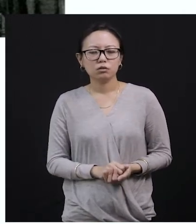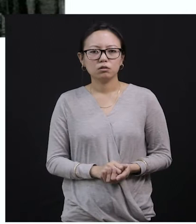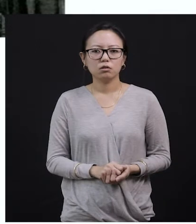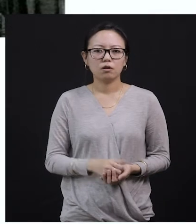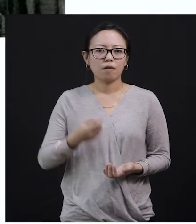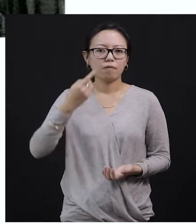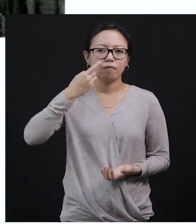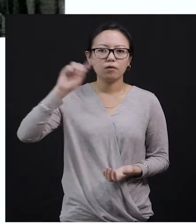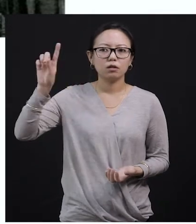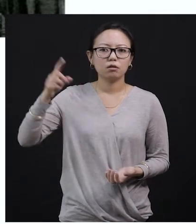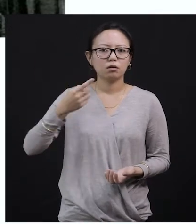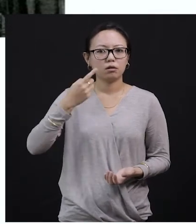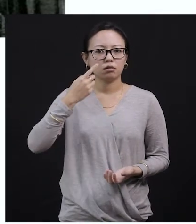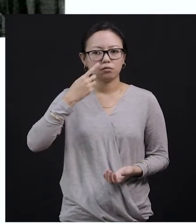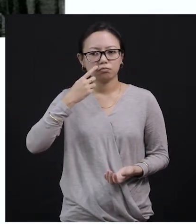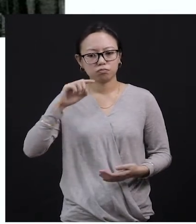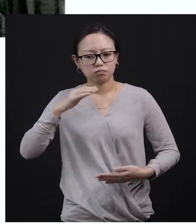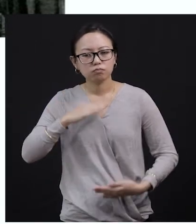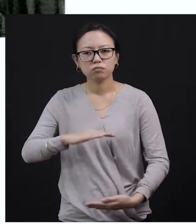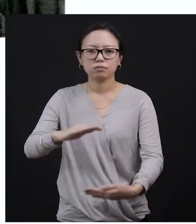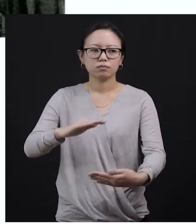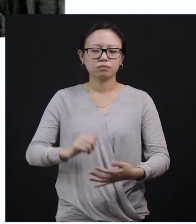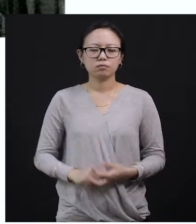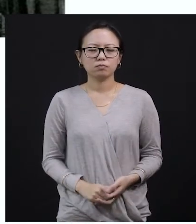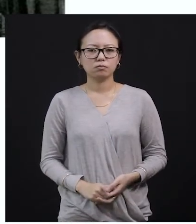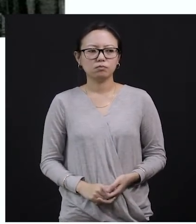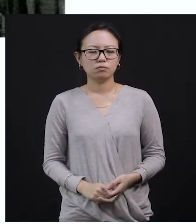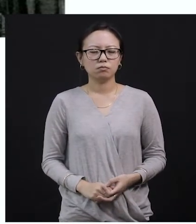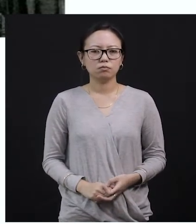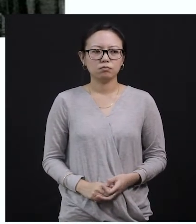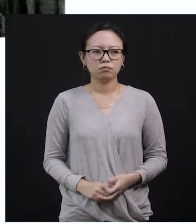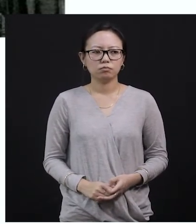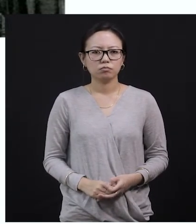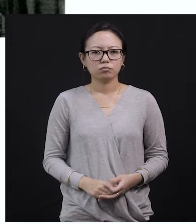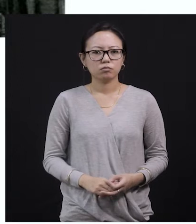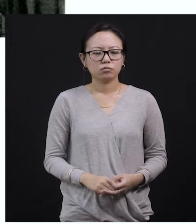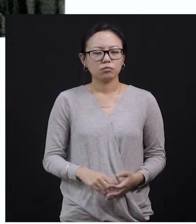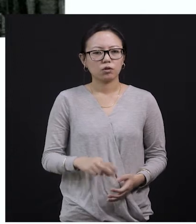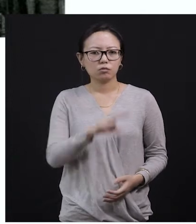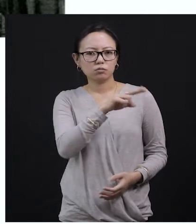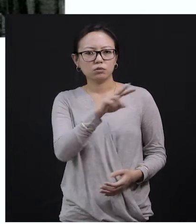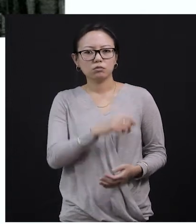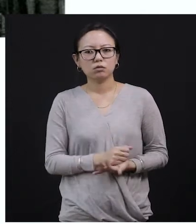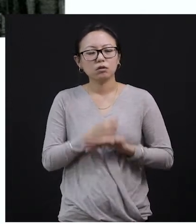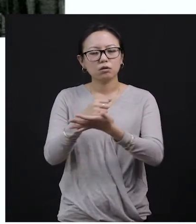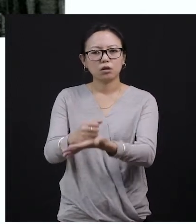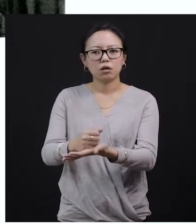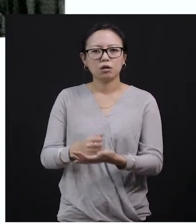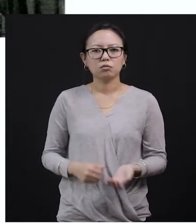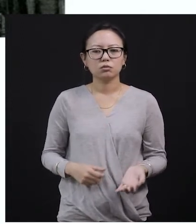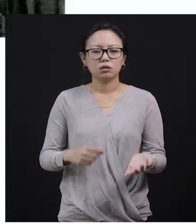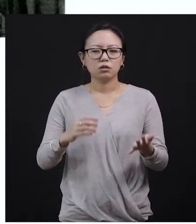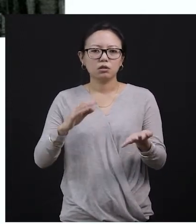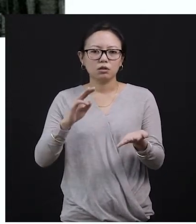both rulers and they were the ones who have increased the Magadha Empire. Now let's start